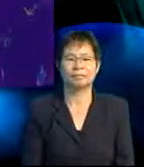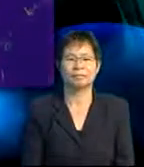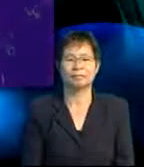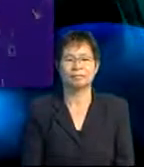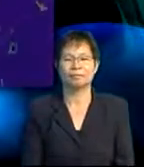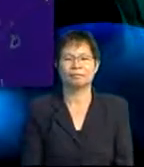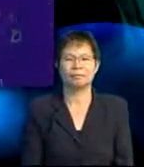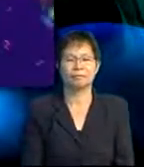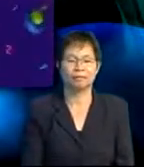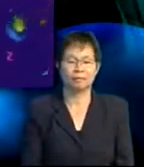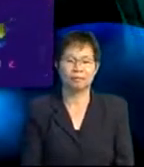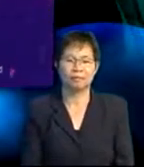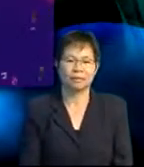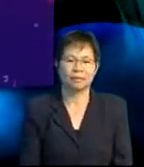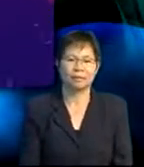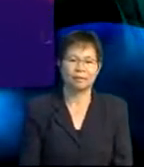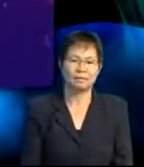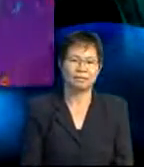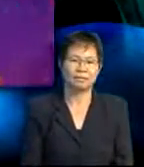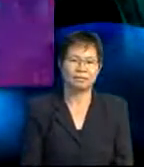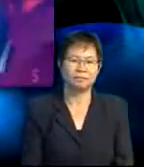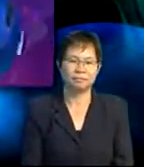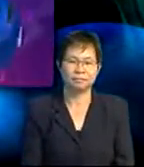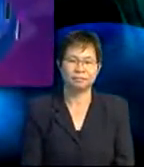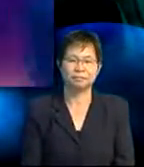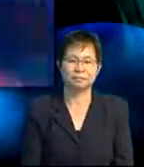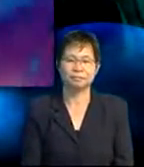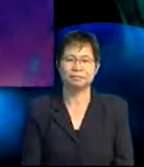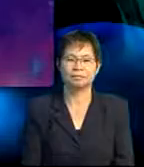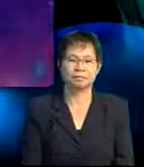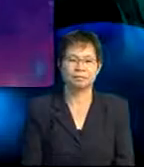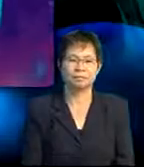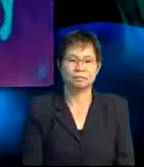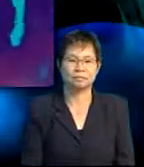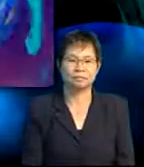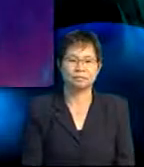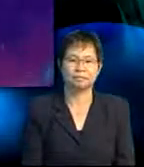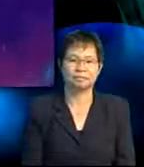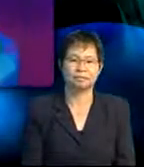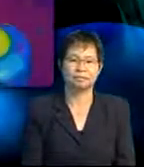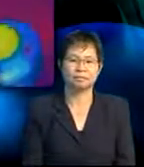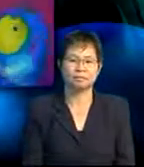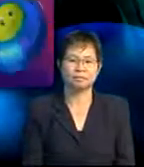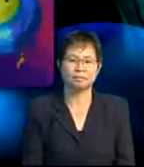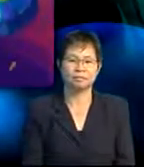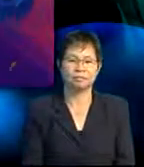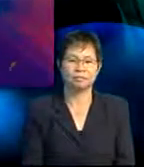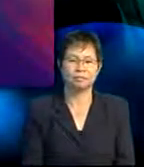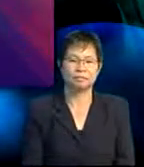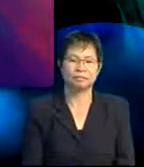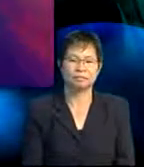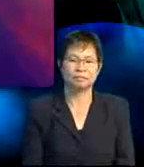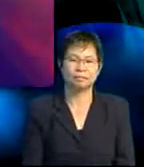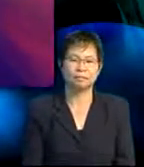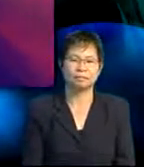Read and spell, you can do it well. How? With the word machine. Take a look,